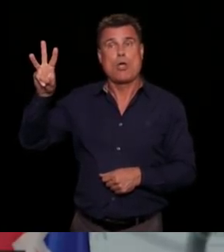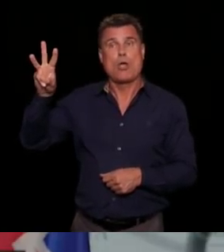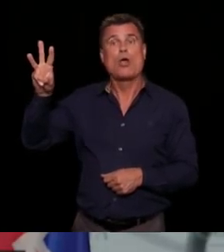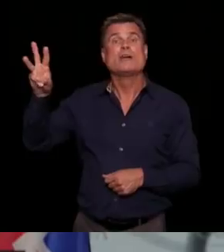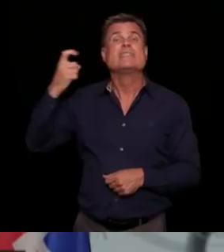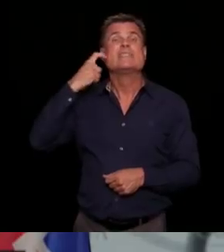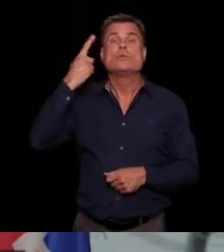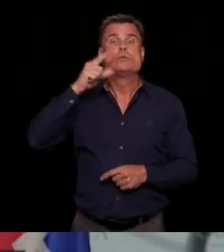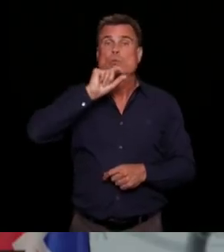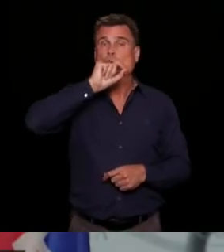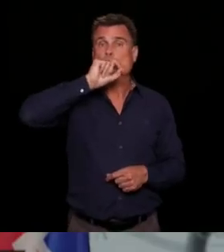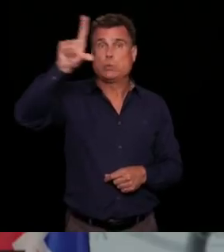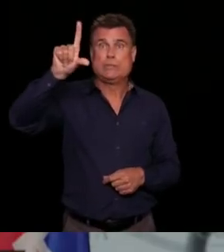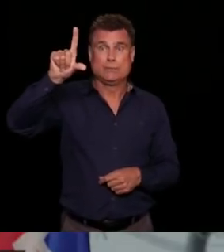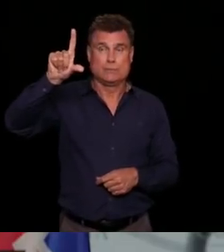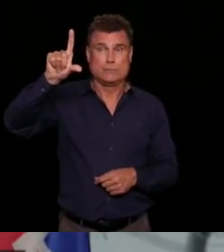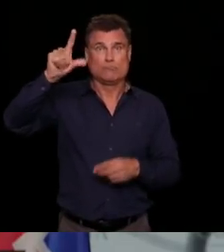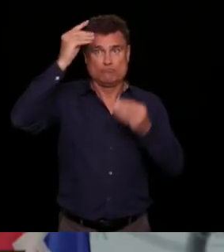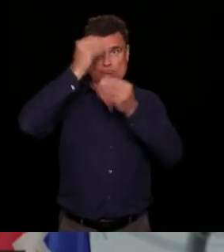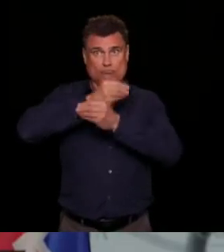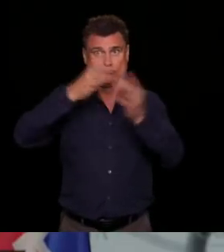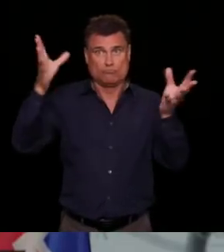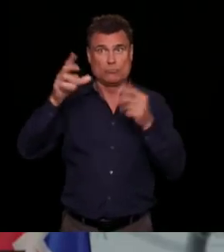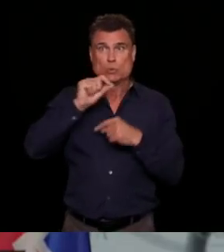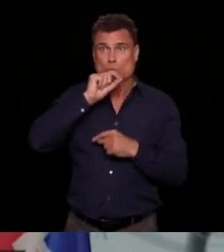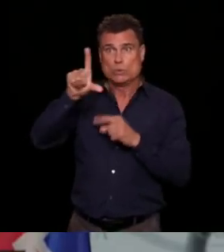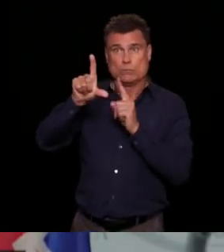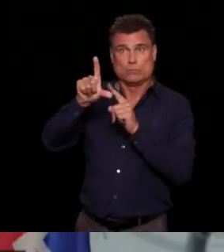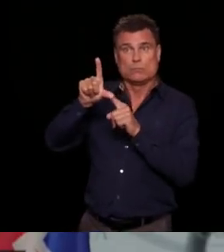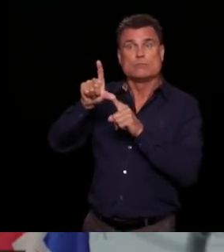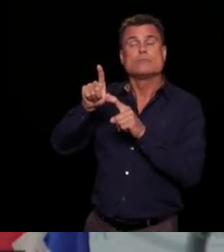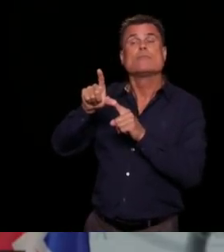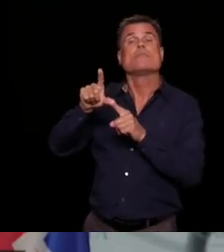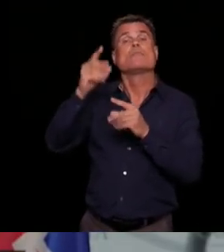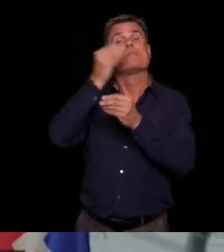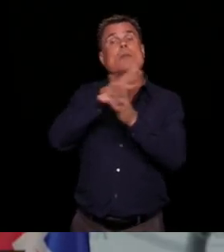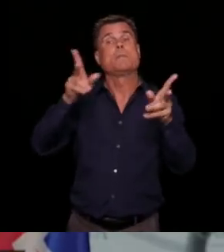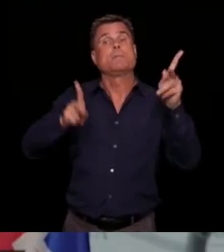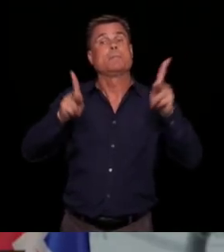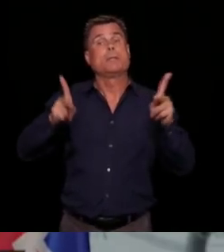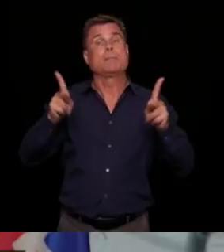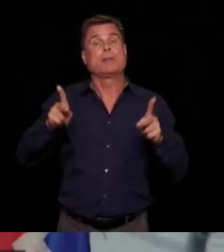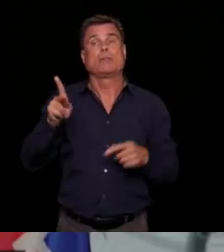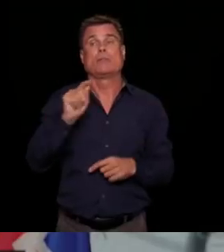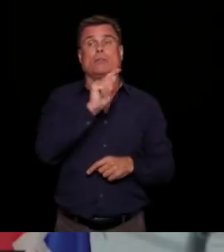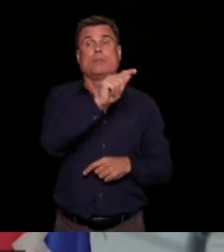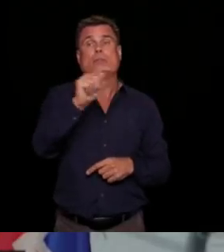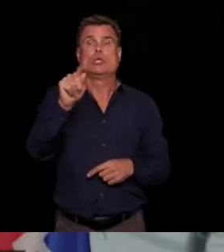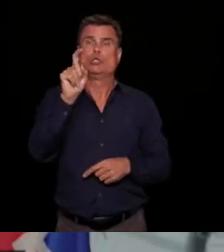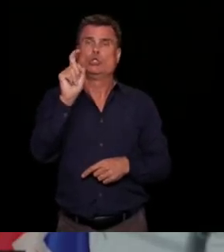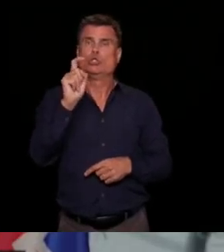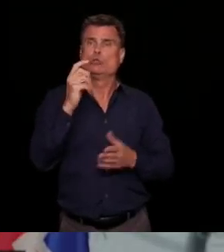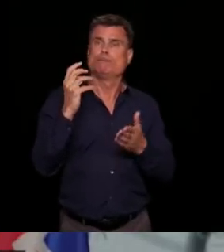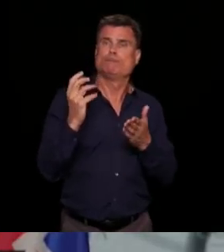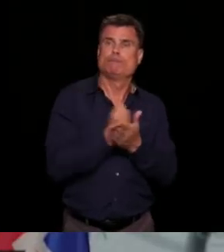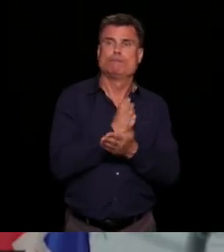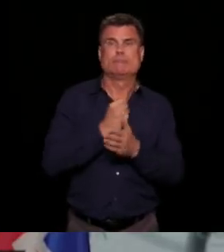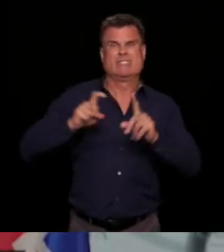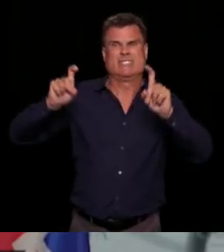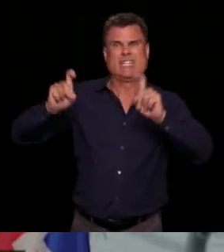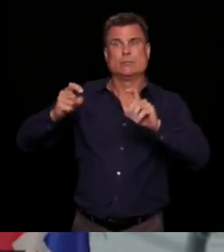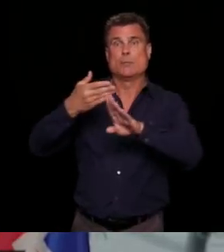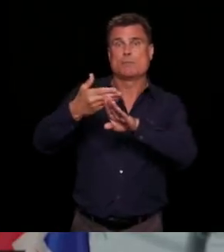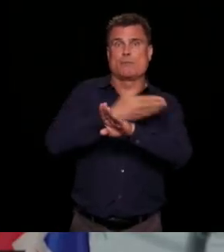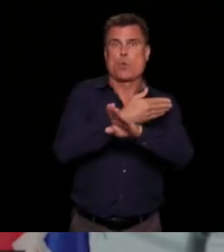to school, so that includes teachers and school staff, have been invited or encouraged to get tested before school starts.